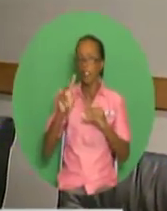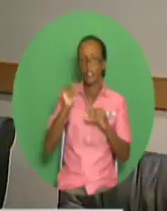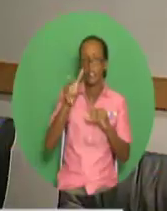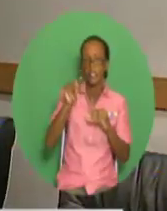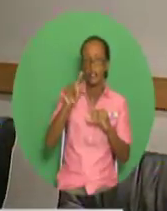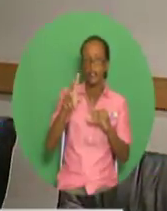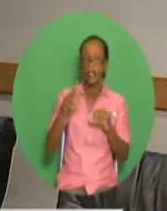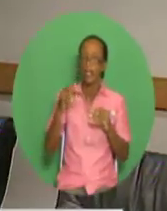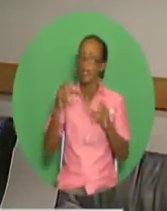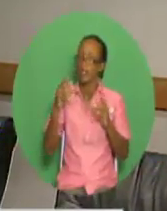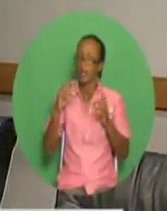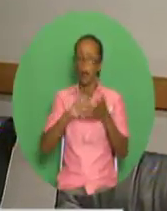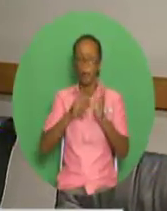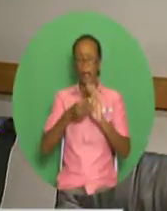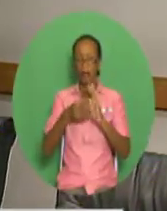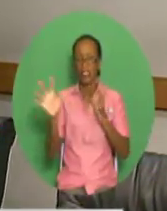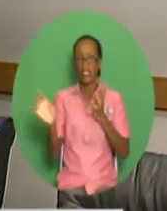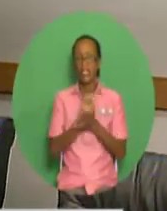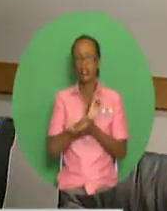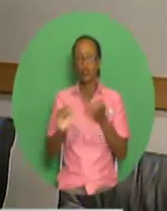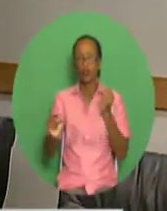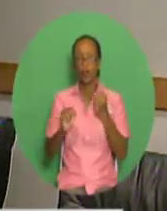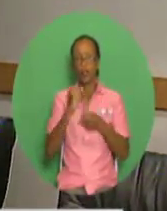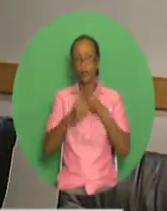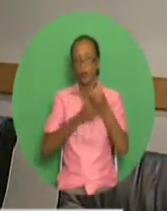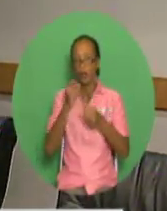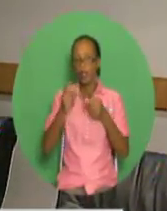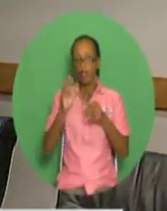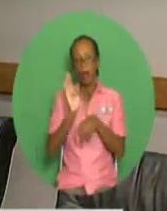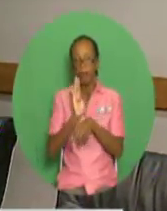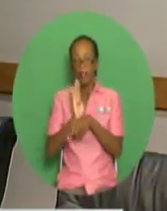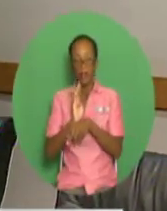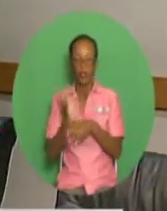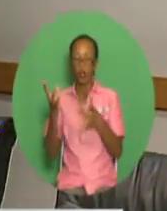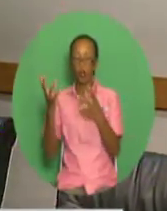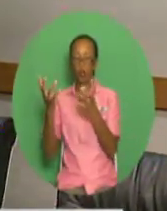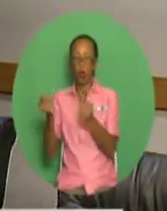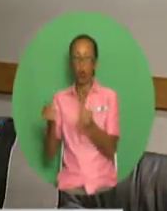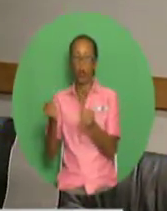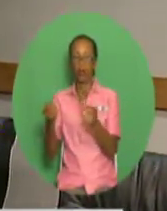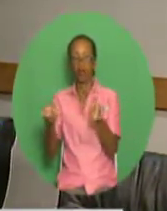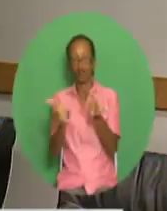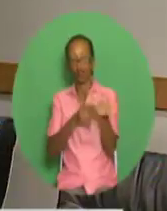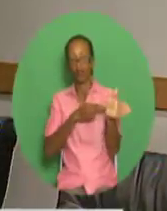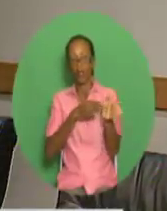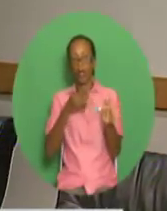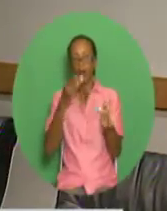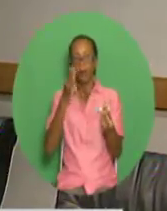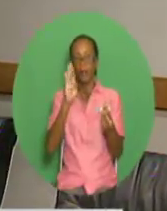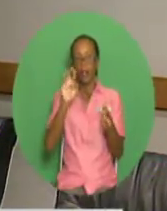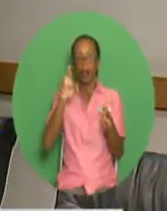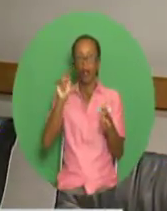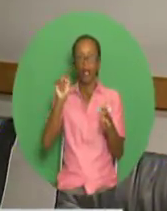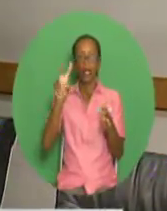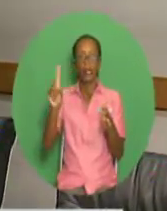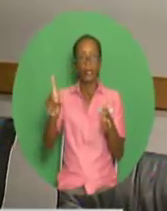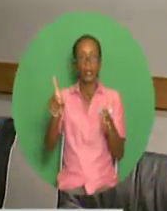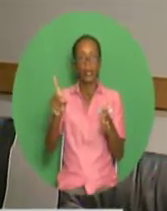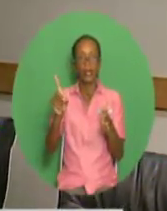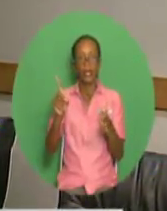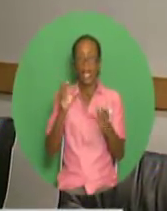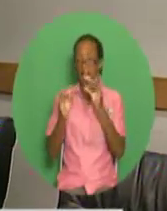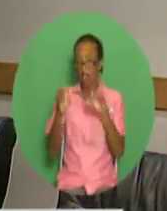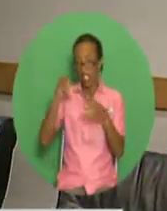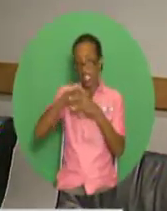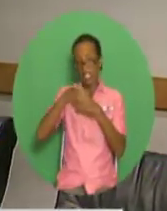killing sport with regards to corporate sponsors. Corporate sponsors don't want to put their brands to any sport that may have any